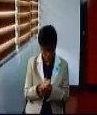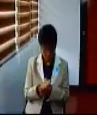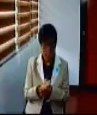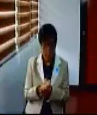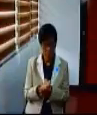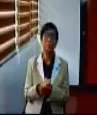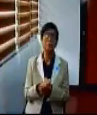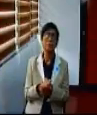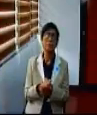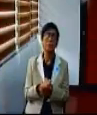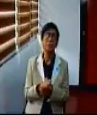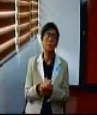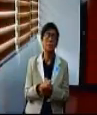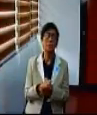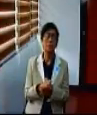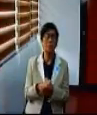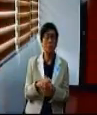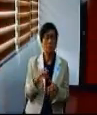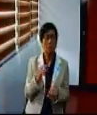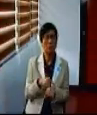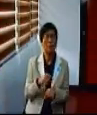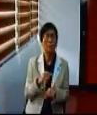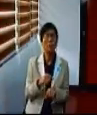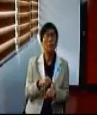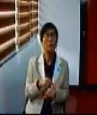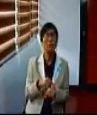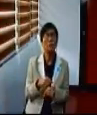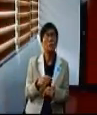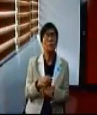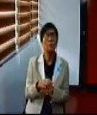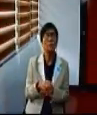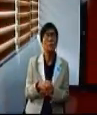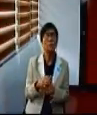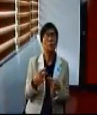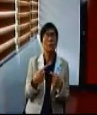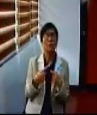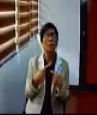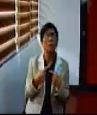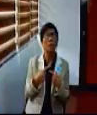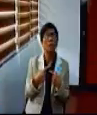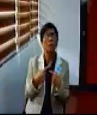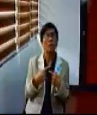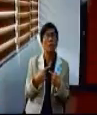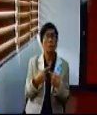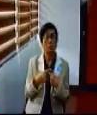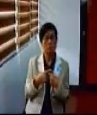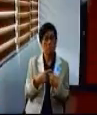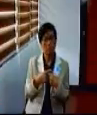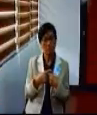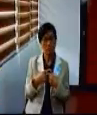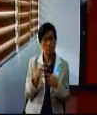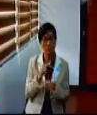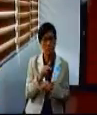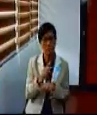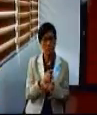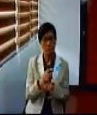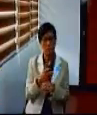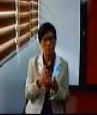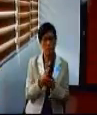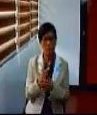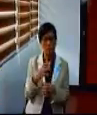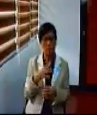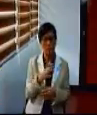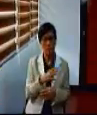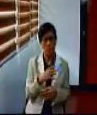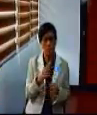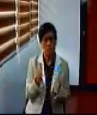of instances of NHRIs. Well, I have in the back of my mind the Kenyan National Human Rights Commission with a mandate